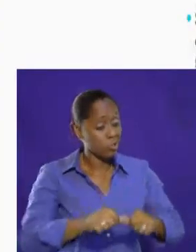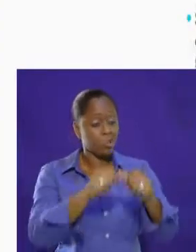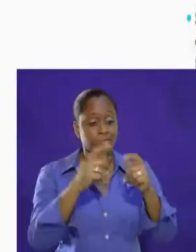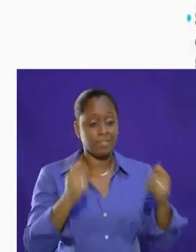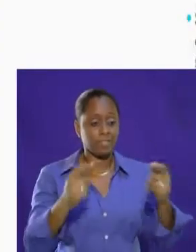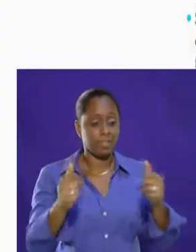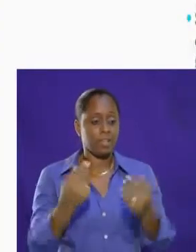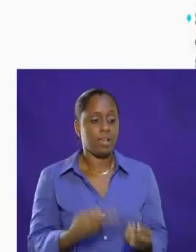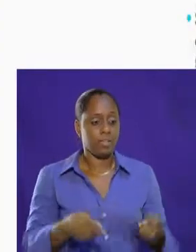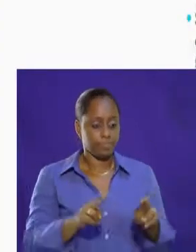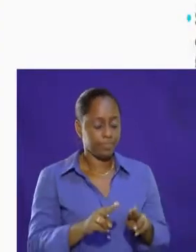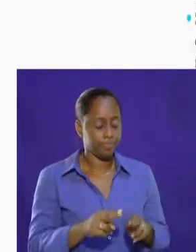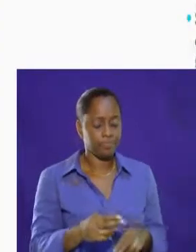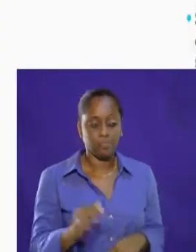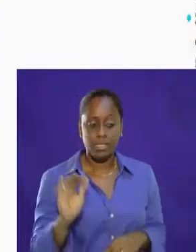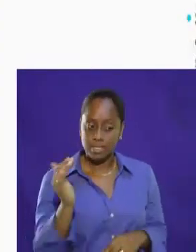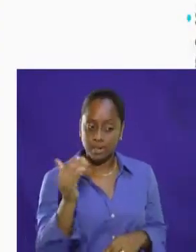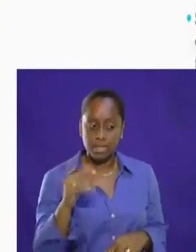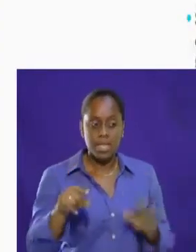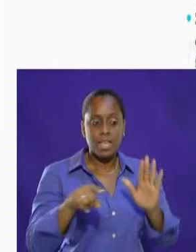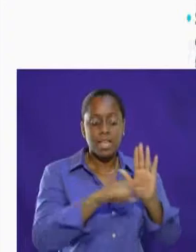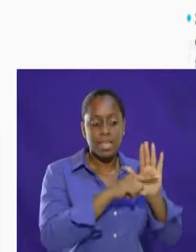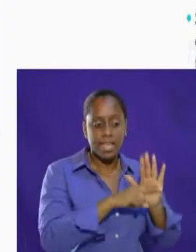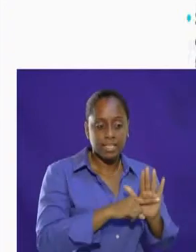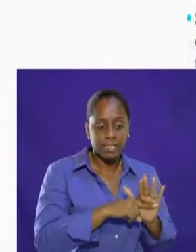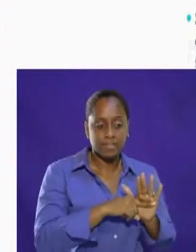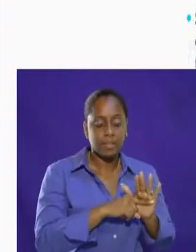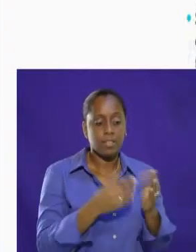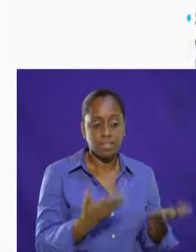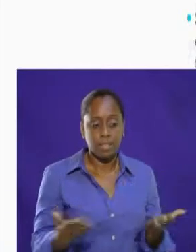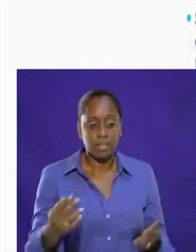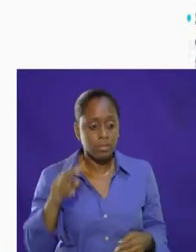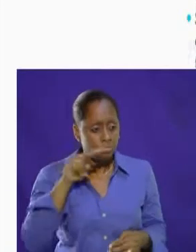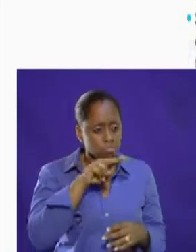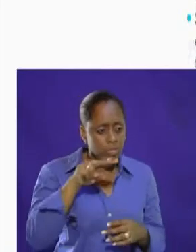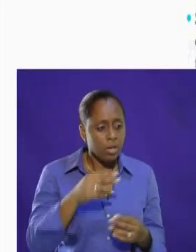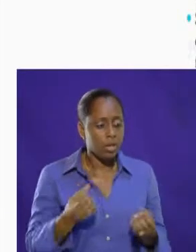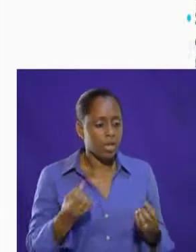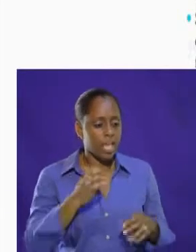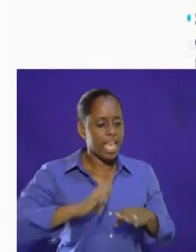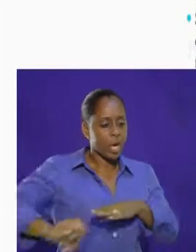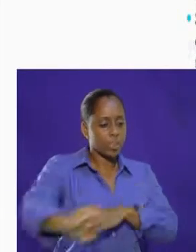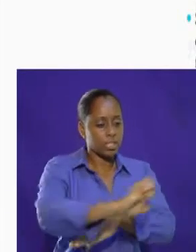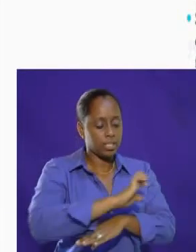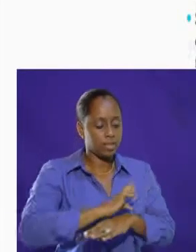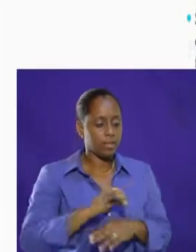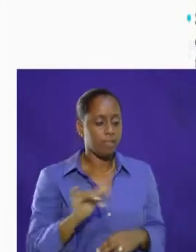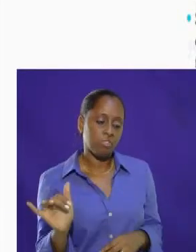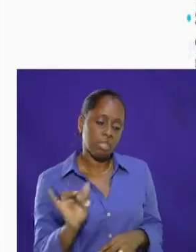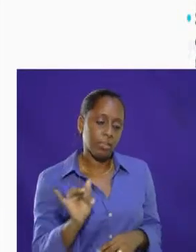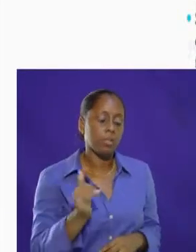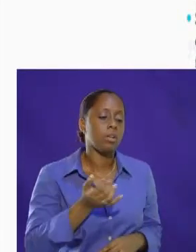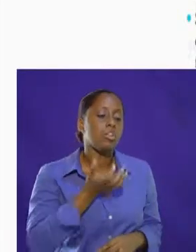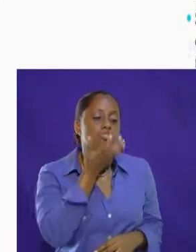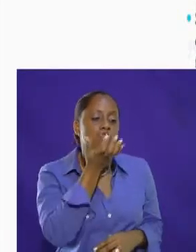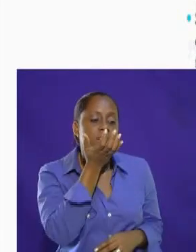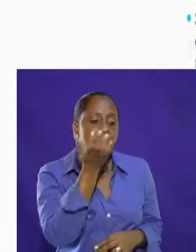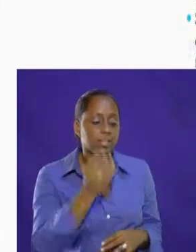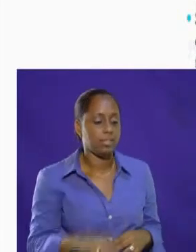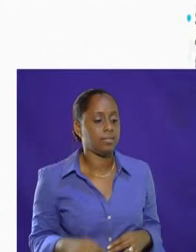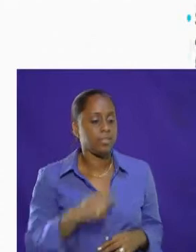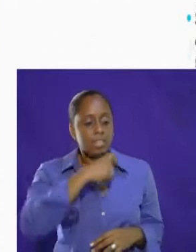an alarmingly high rate. Similar negative trends have been observed for other ecosystems such